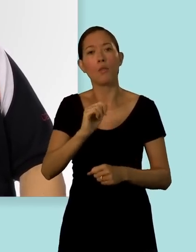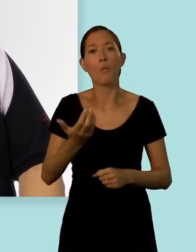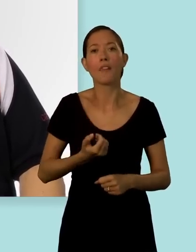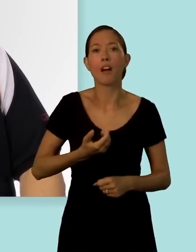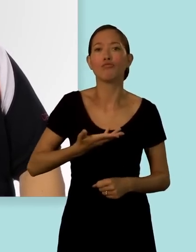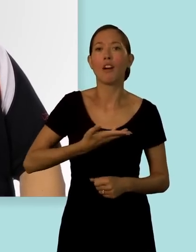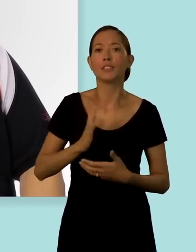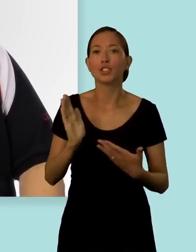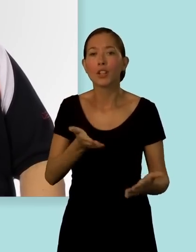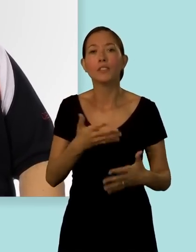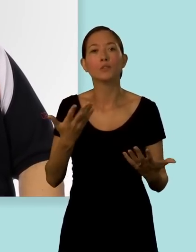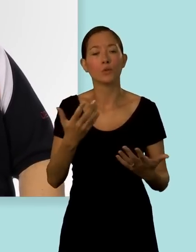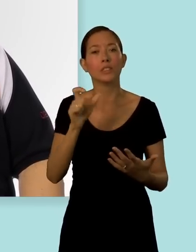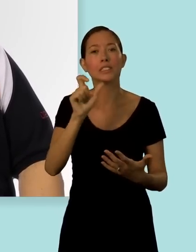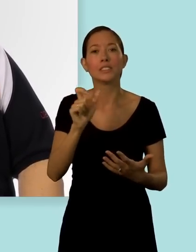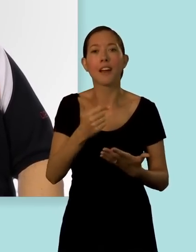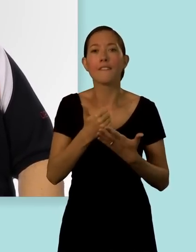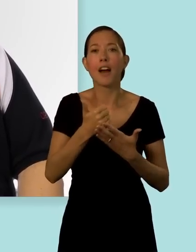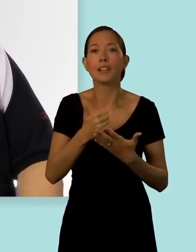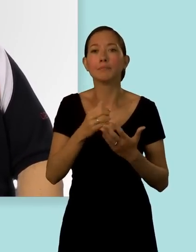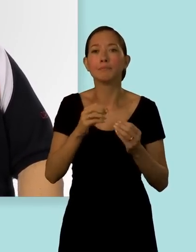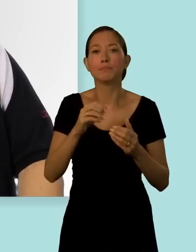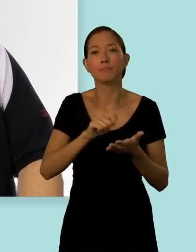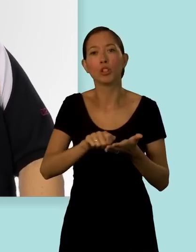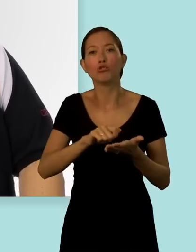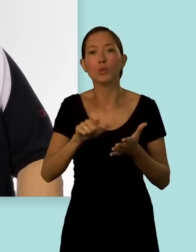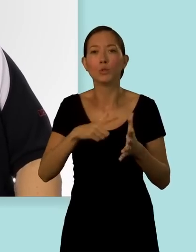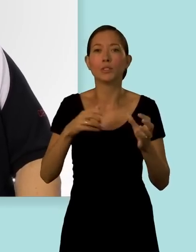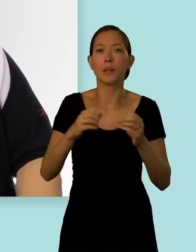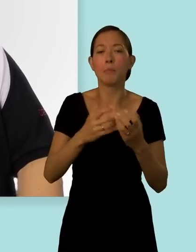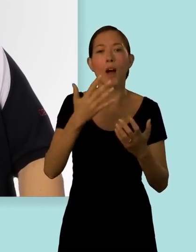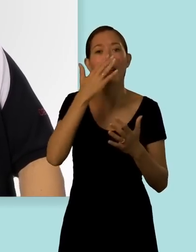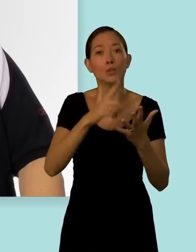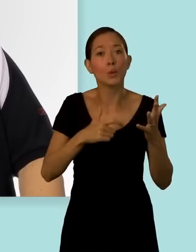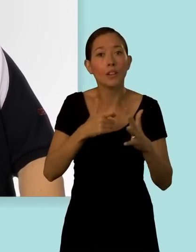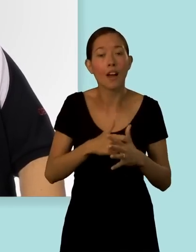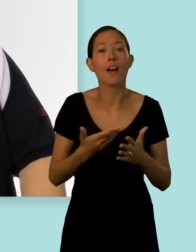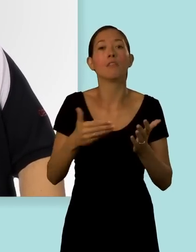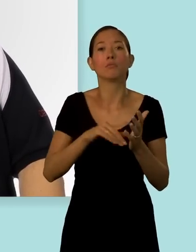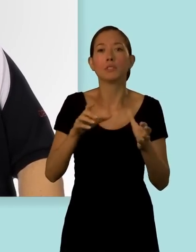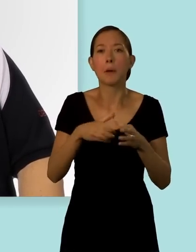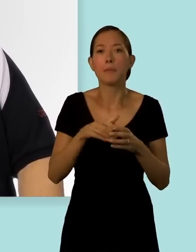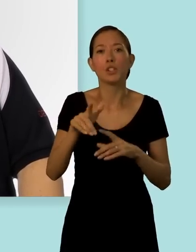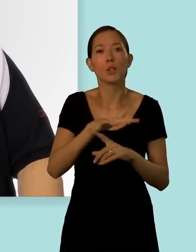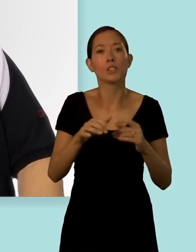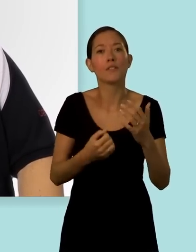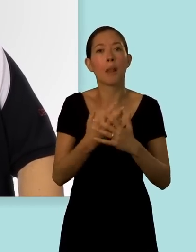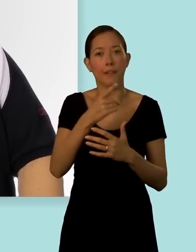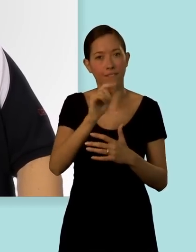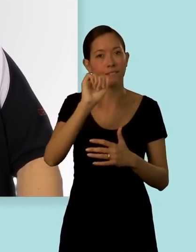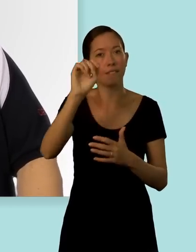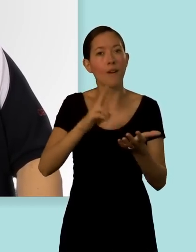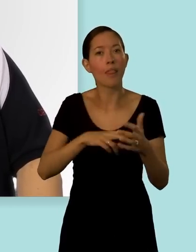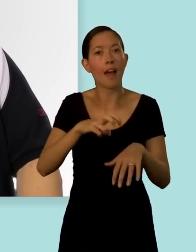rights service, a Citizens Advice Bureau or Age UK, as well as the Department for Social Development if you're in Northern Ireland.